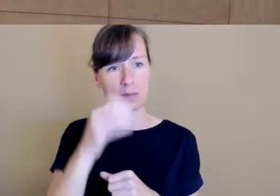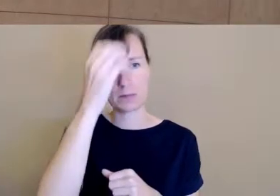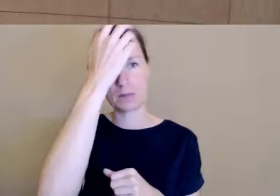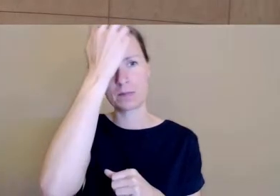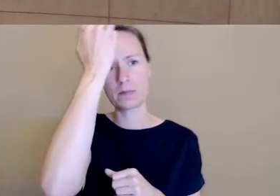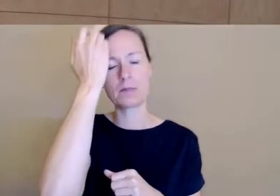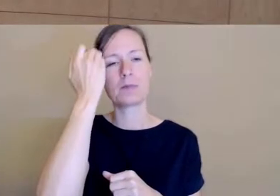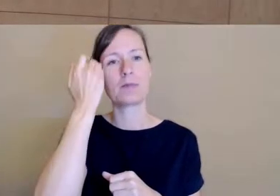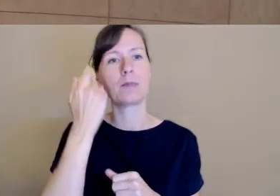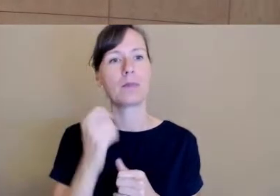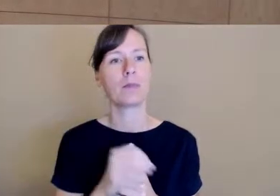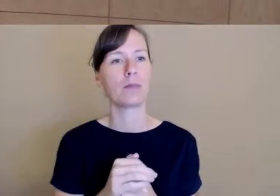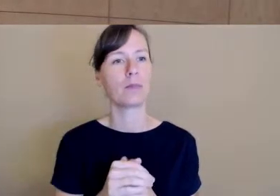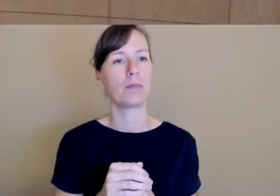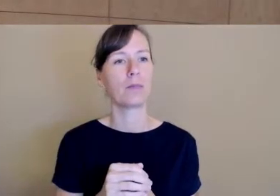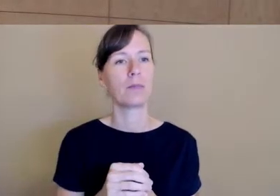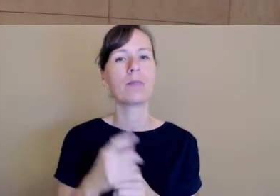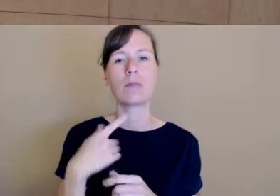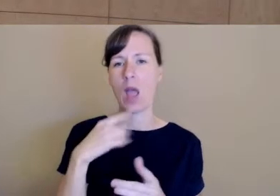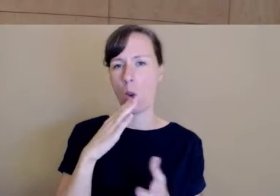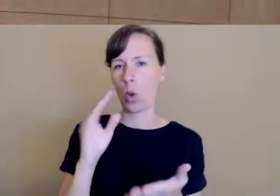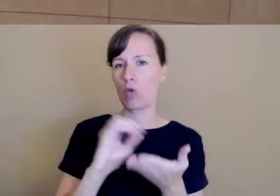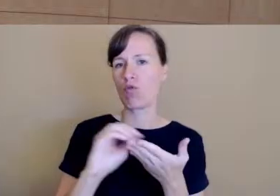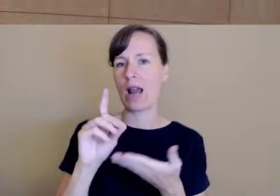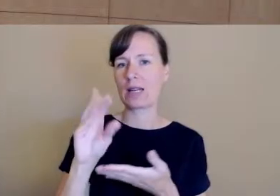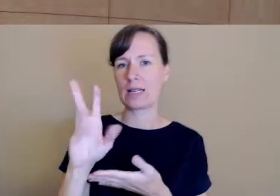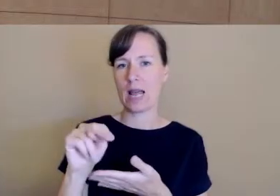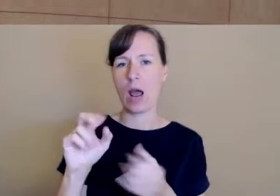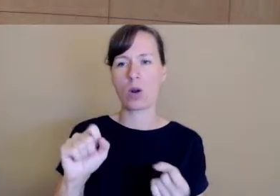Okay, I'm going to write that down. We can certainly change our mind.